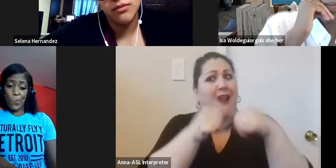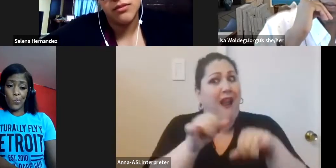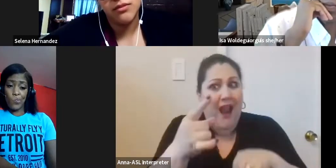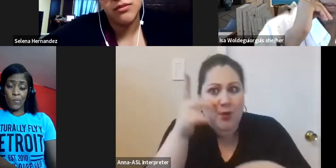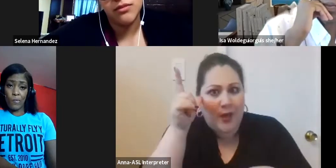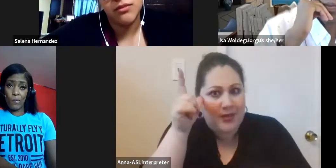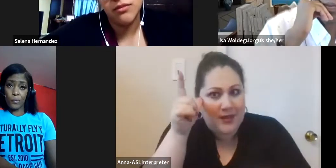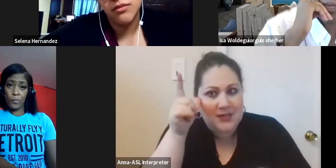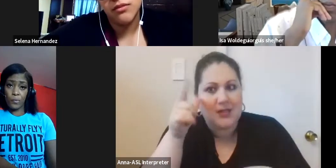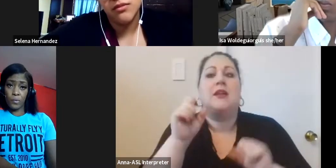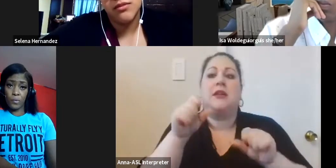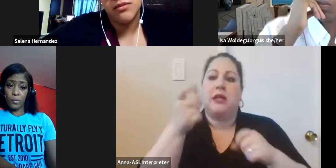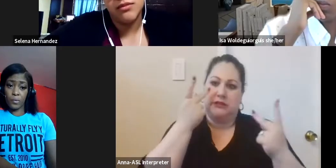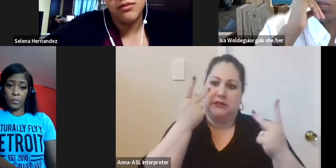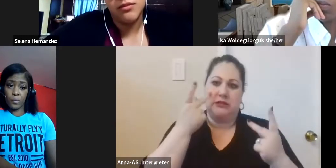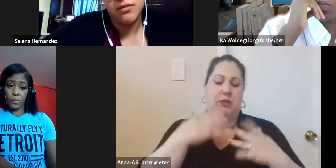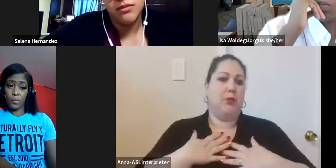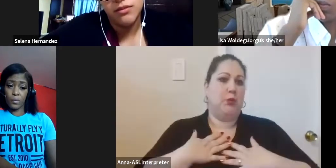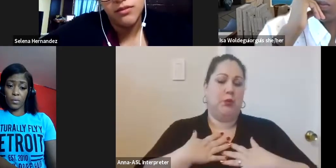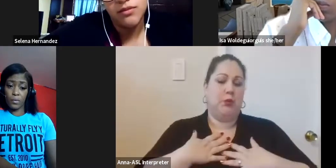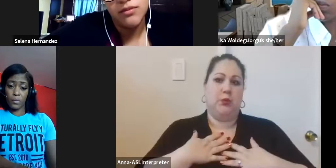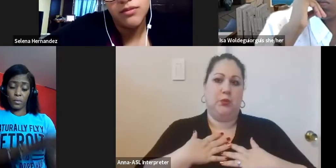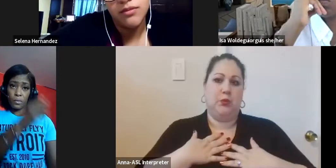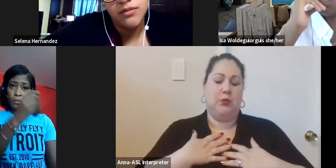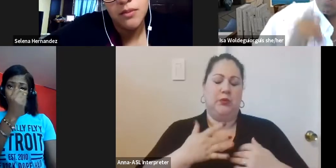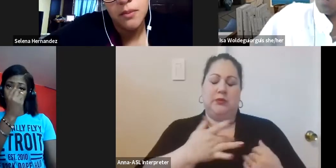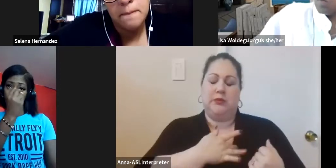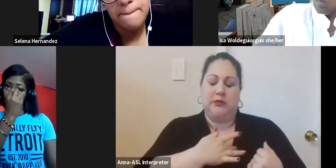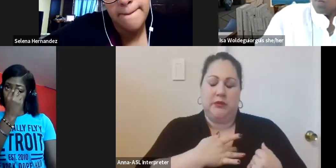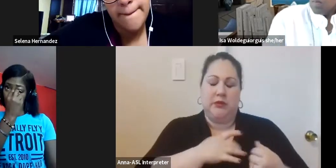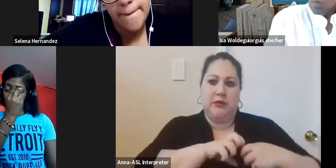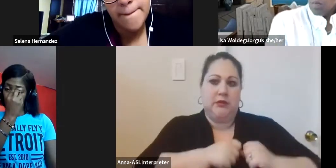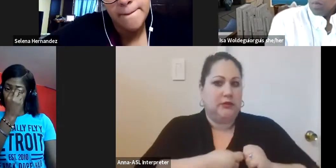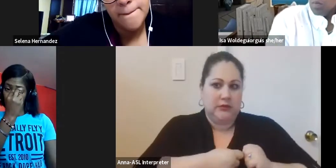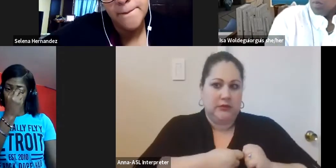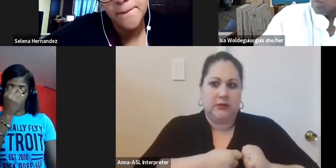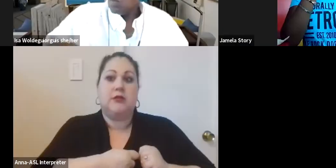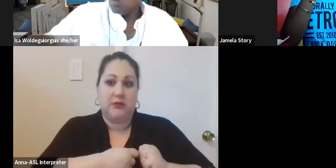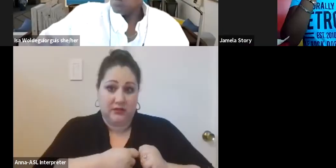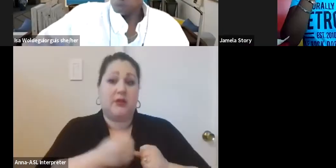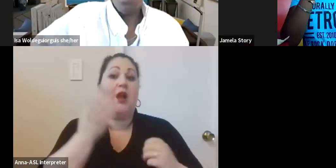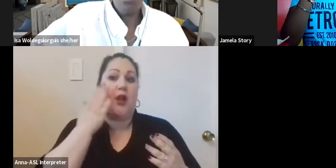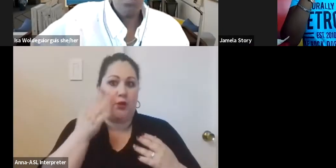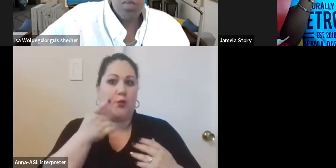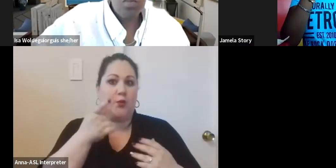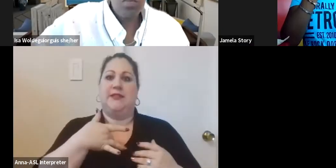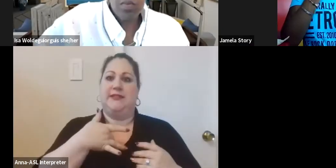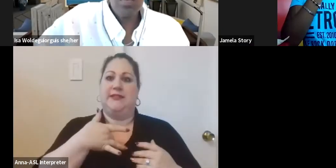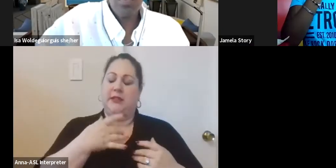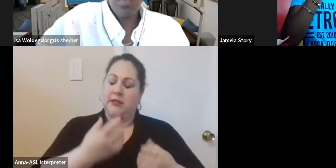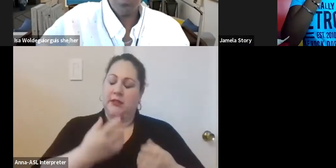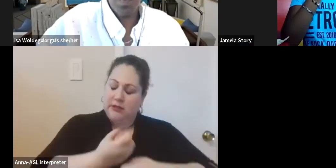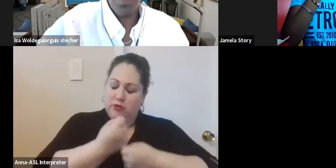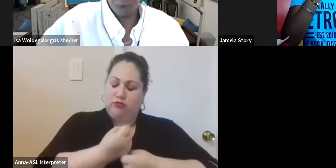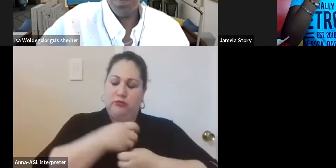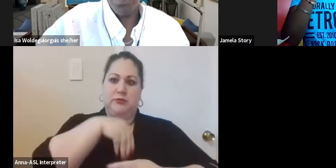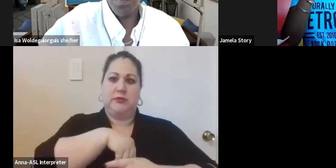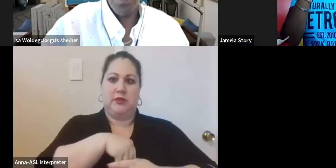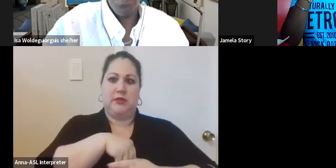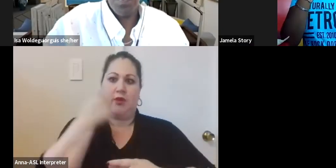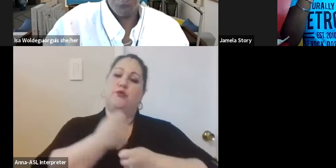see how heavy this is, how much it is taking all of you to share. Thank you so